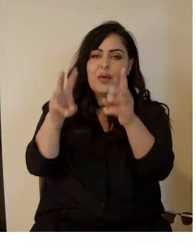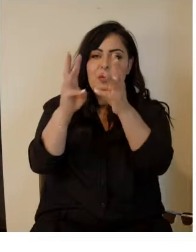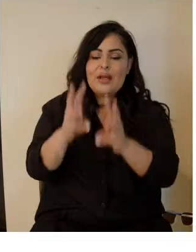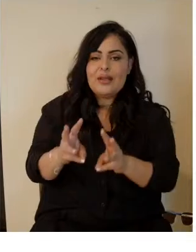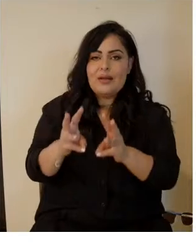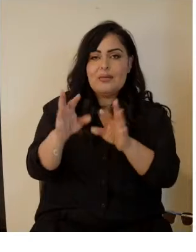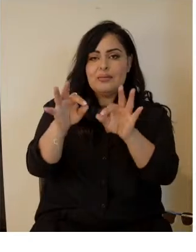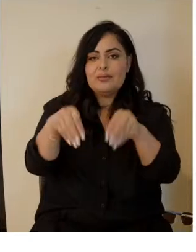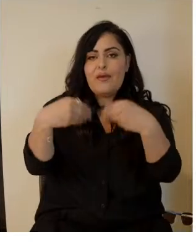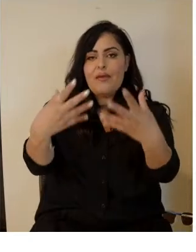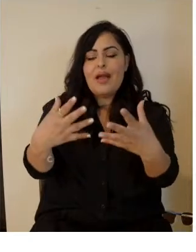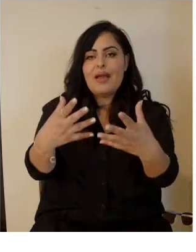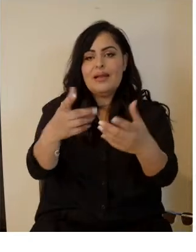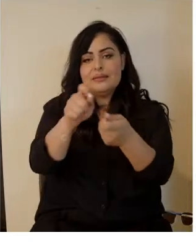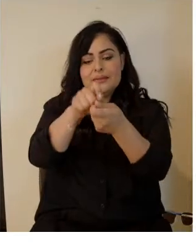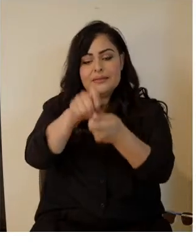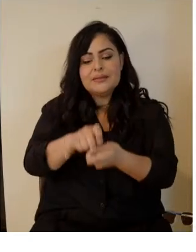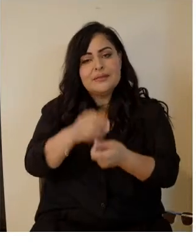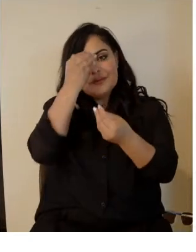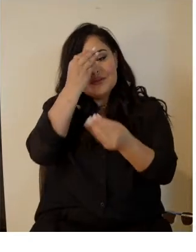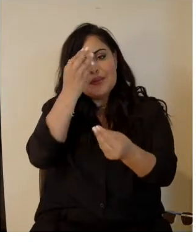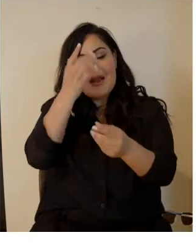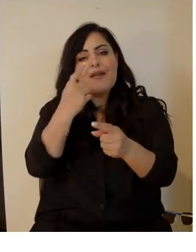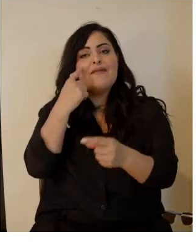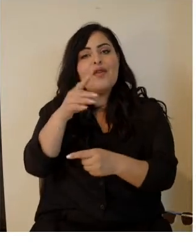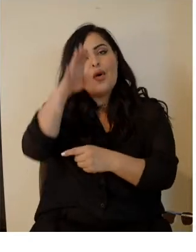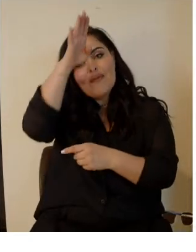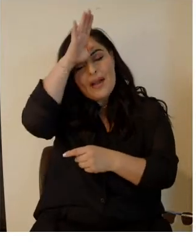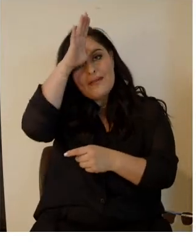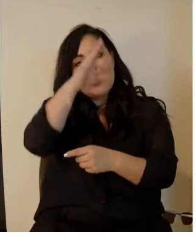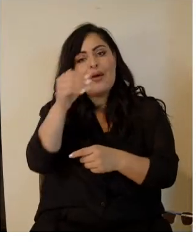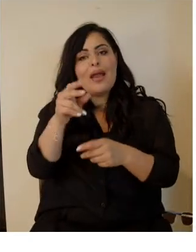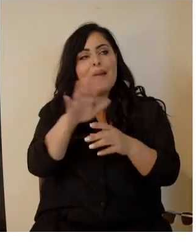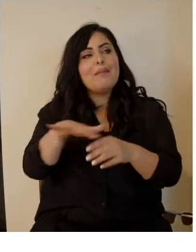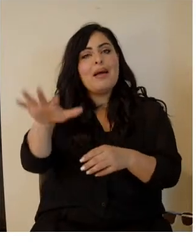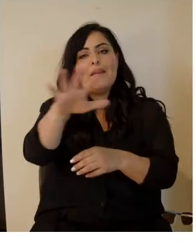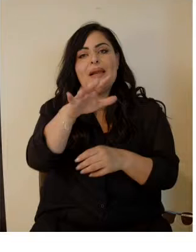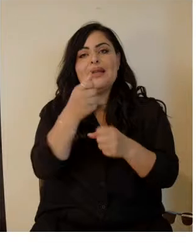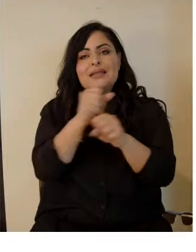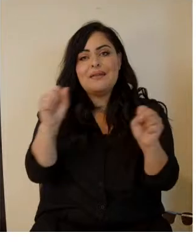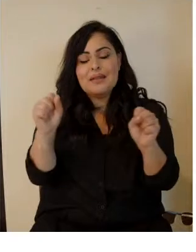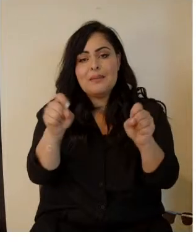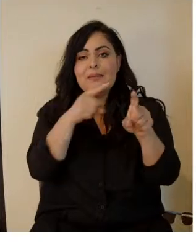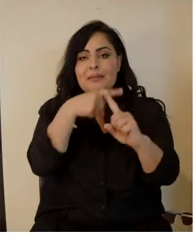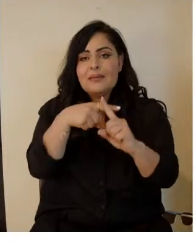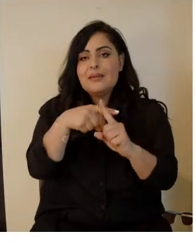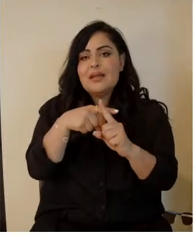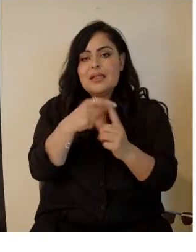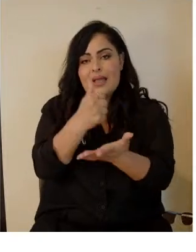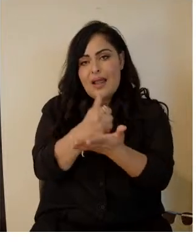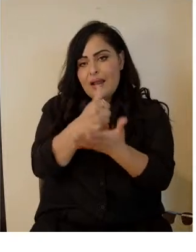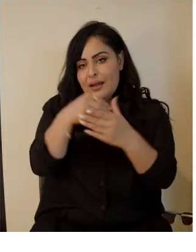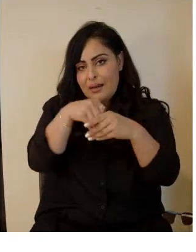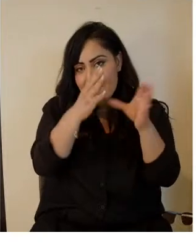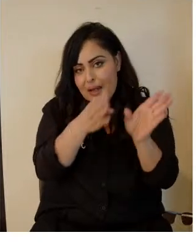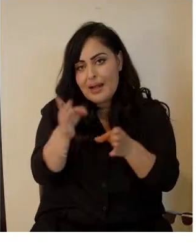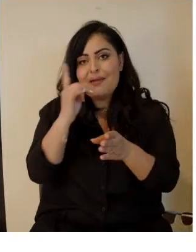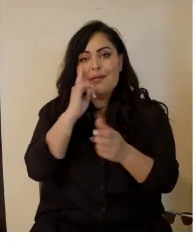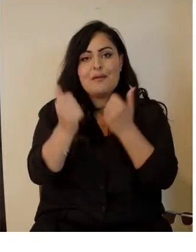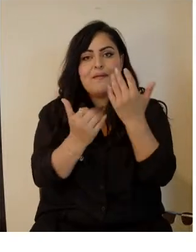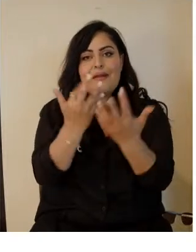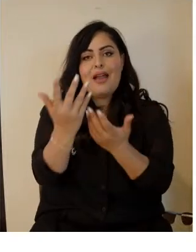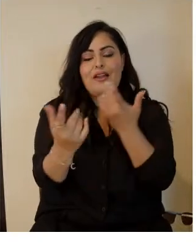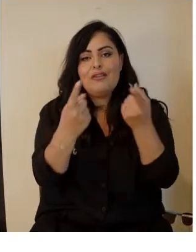and detailed weather information to ensure both firefighter and public safety, but to also aid in planning for the fire and for the